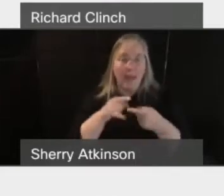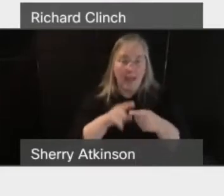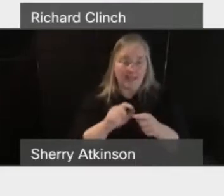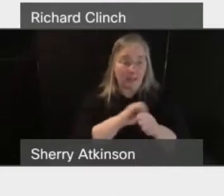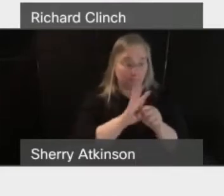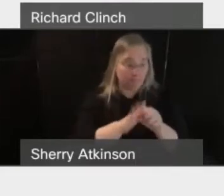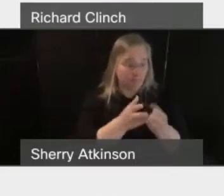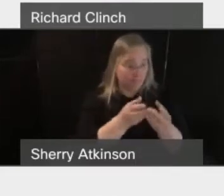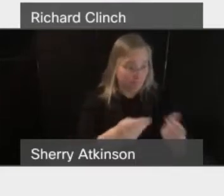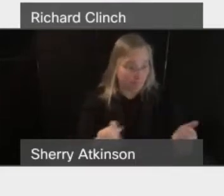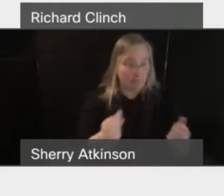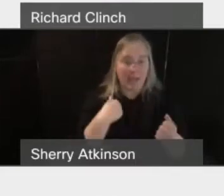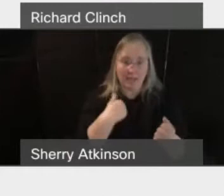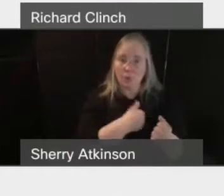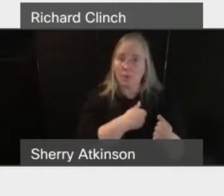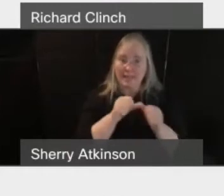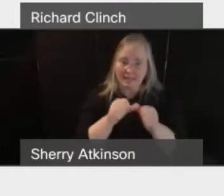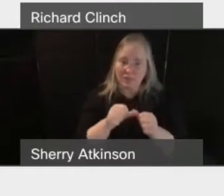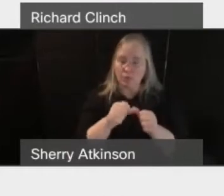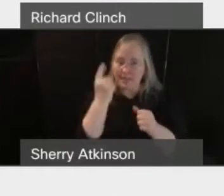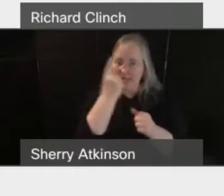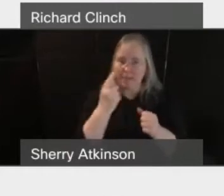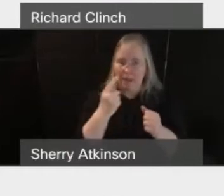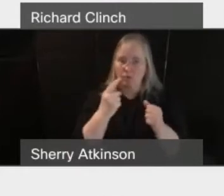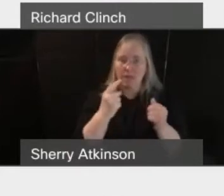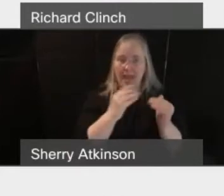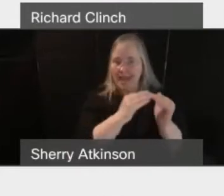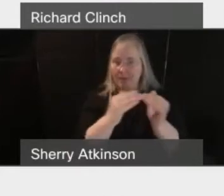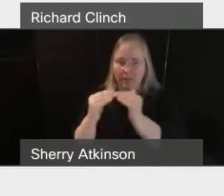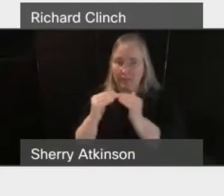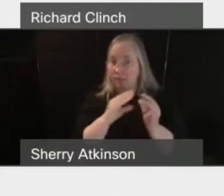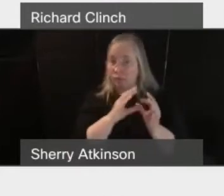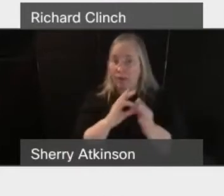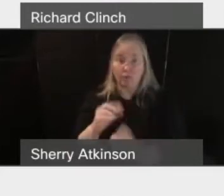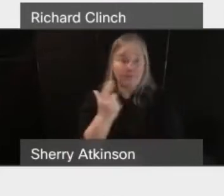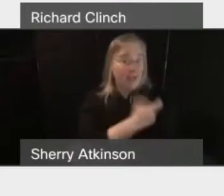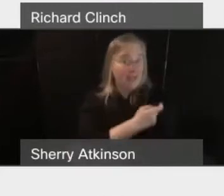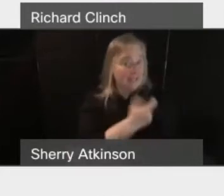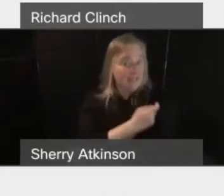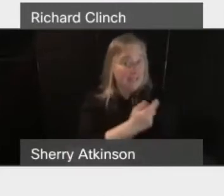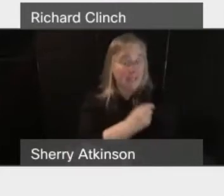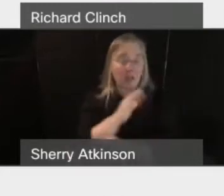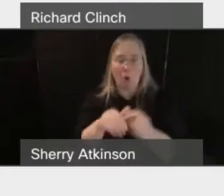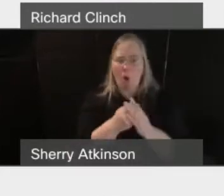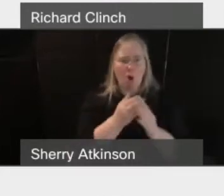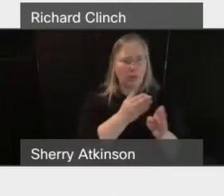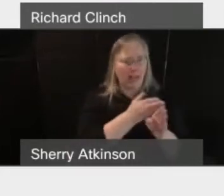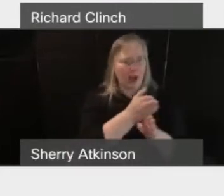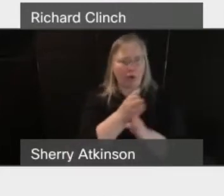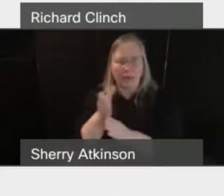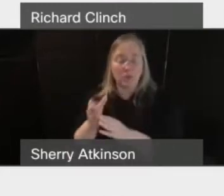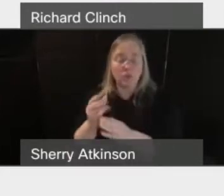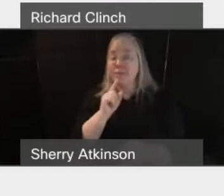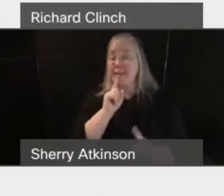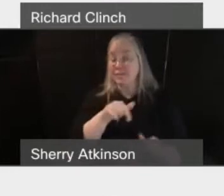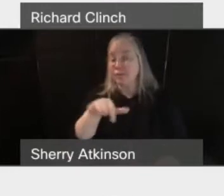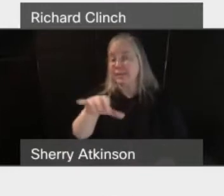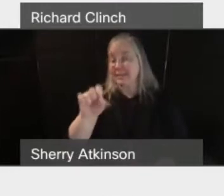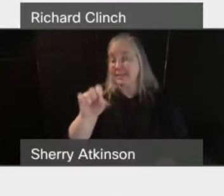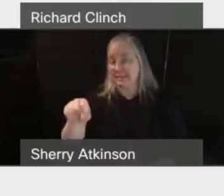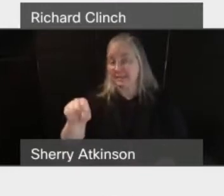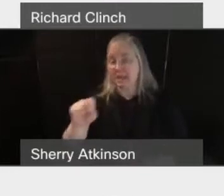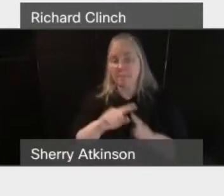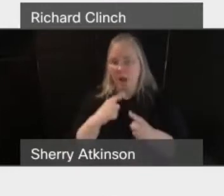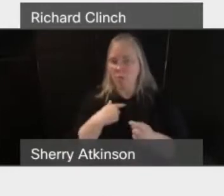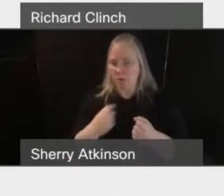we continue to think about equity around vaccines, all areas. So the answer is yes, but I really wanted to bolster